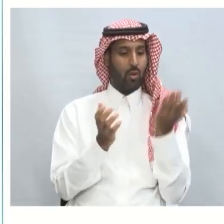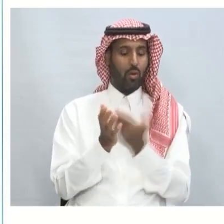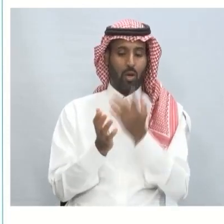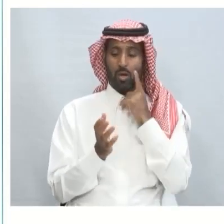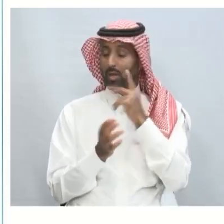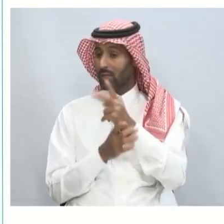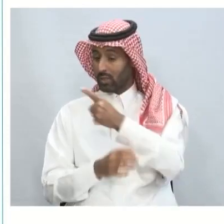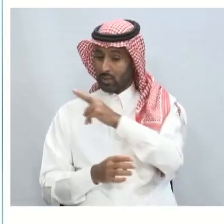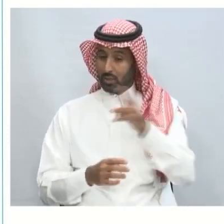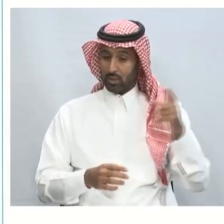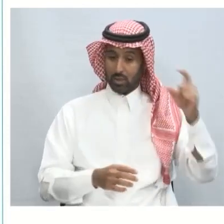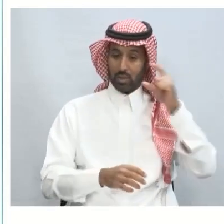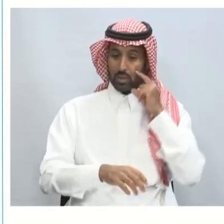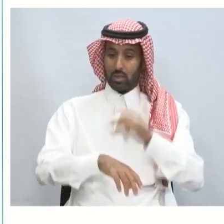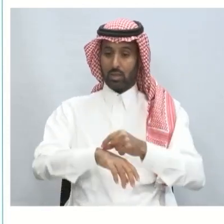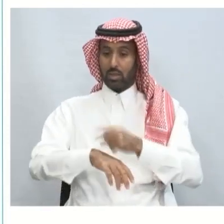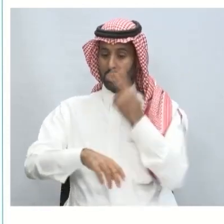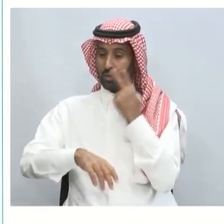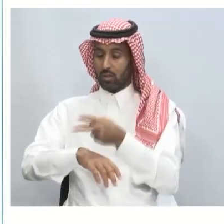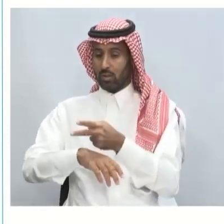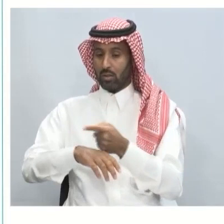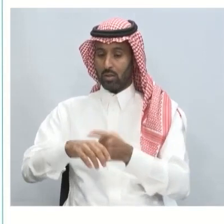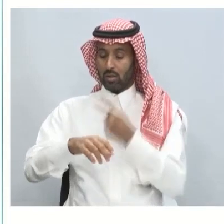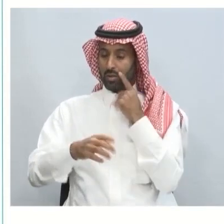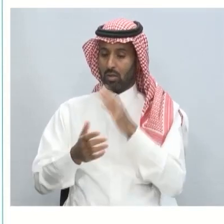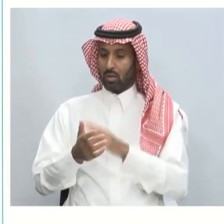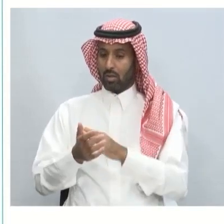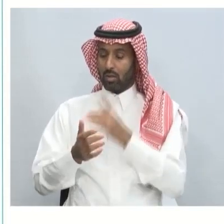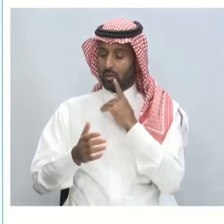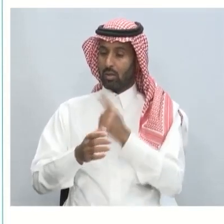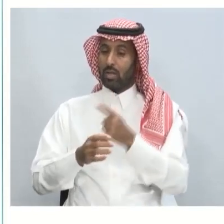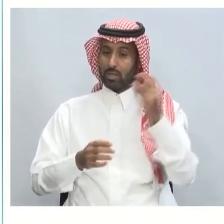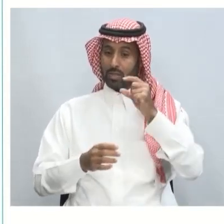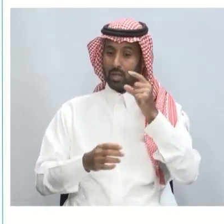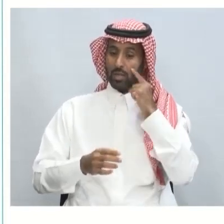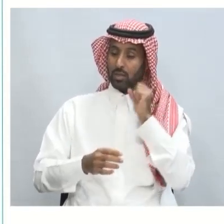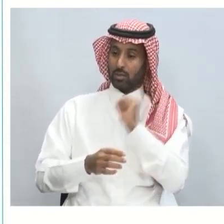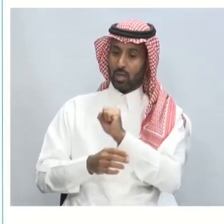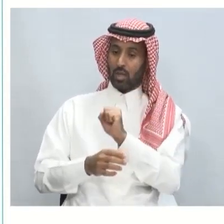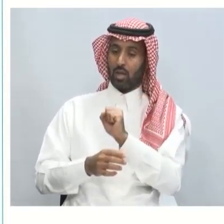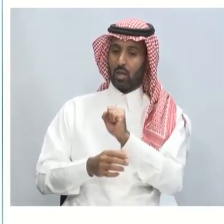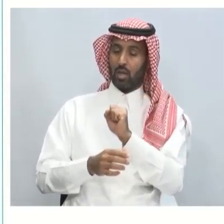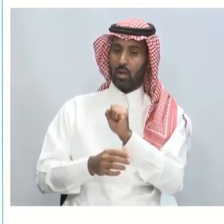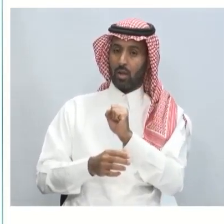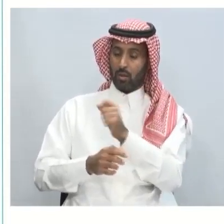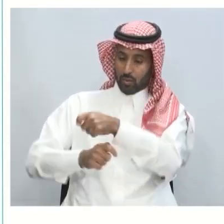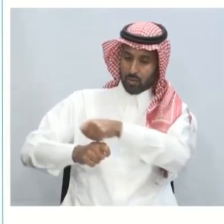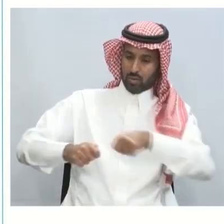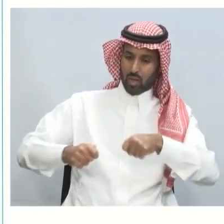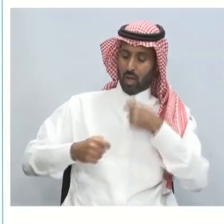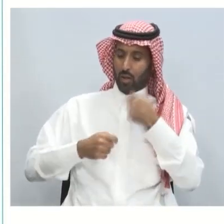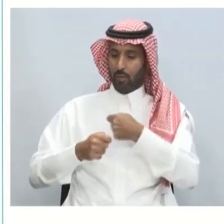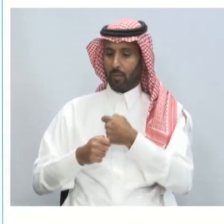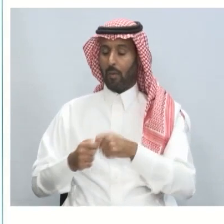of doctor that operates on sick or injured people. So he's a doctor, but he's a special kind of doctor. Number